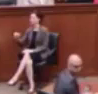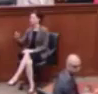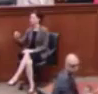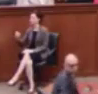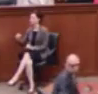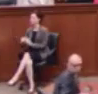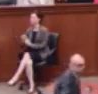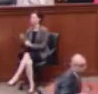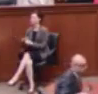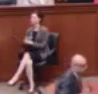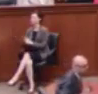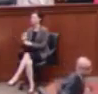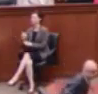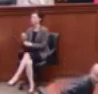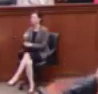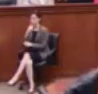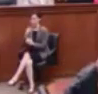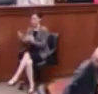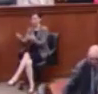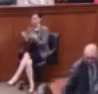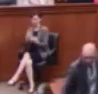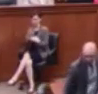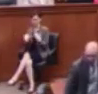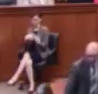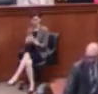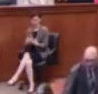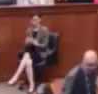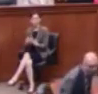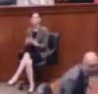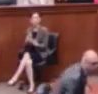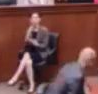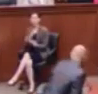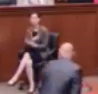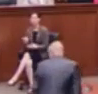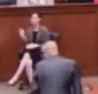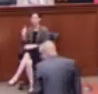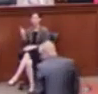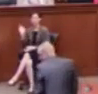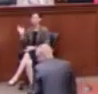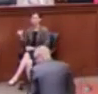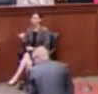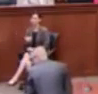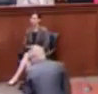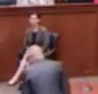Area Chamber. If you all would come forward, please. We'll take your testimony now.